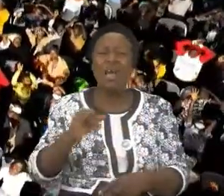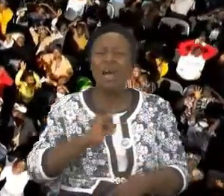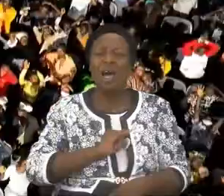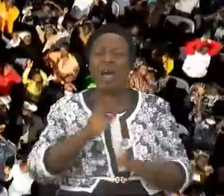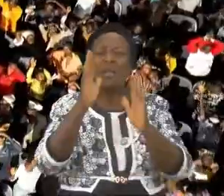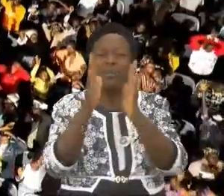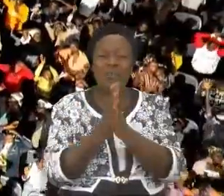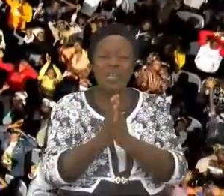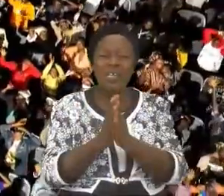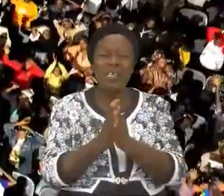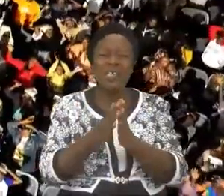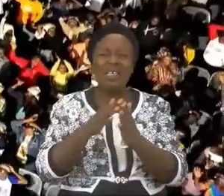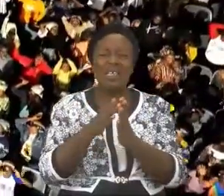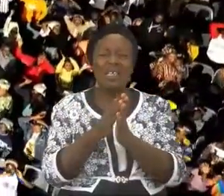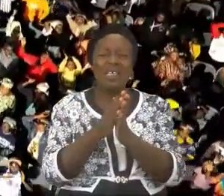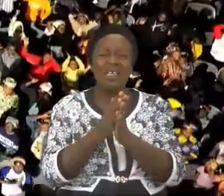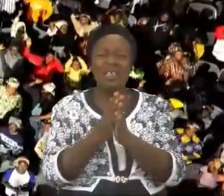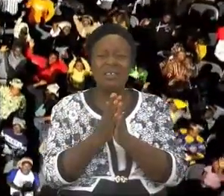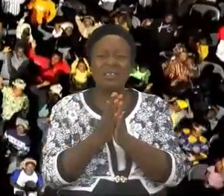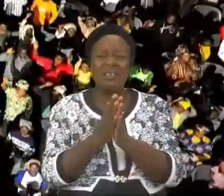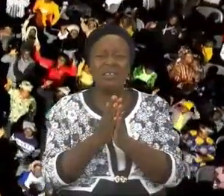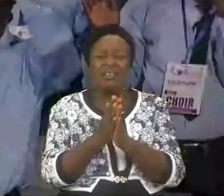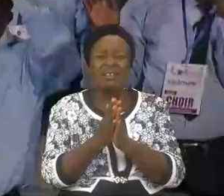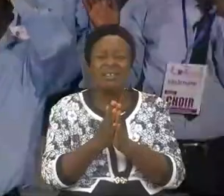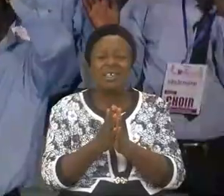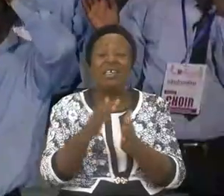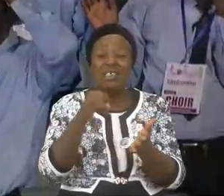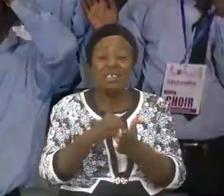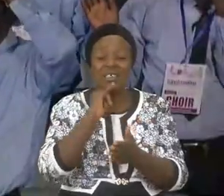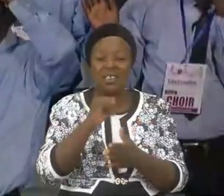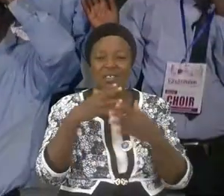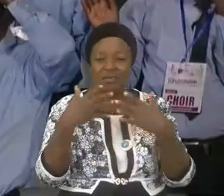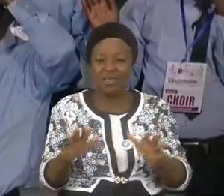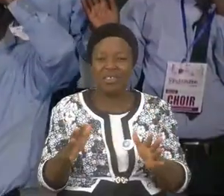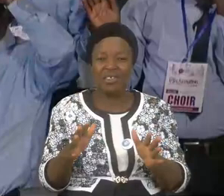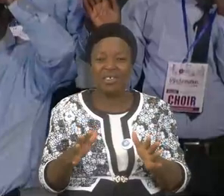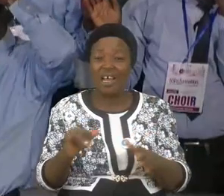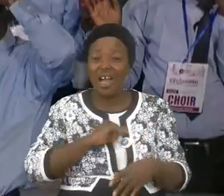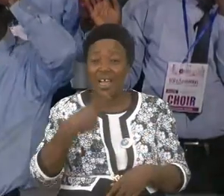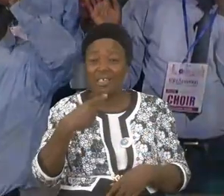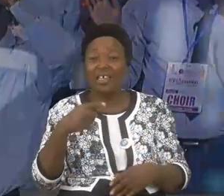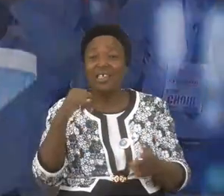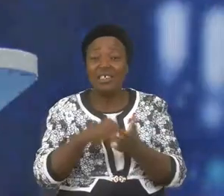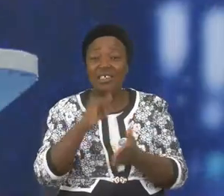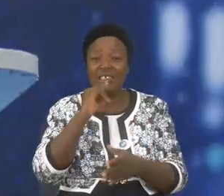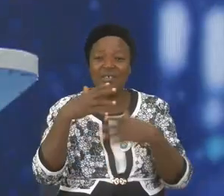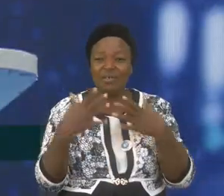It is done. I said it is done. Check up yourself now. You'll